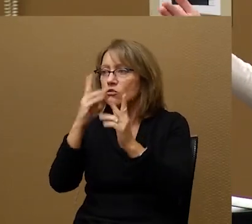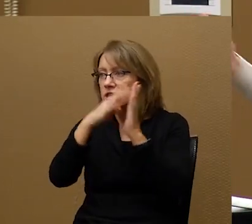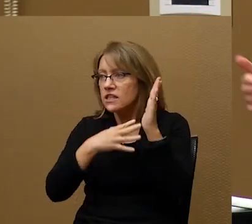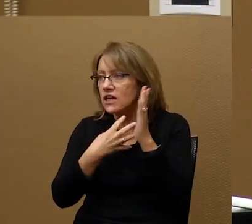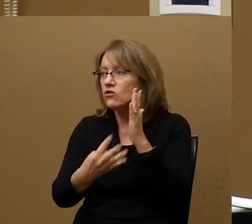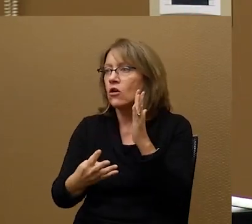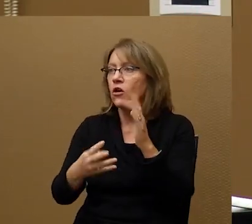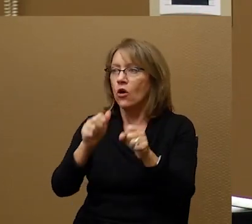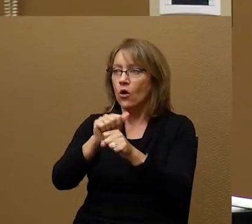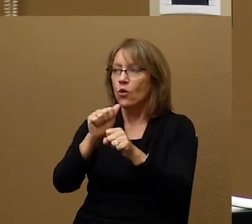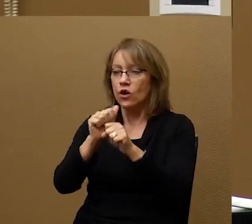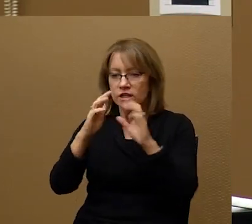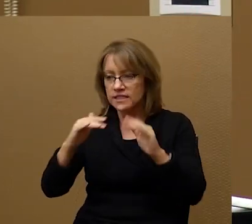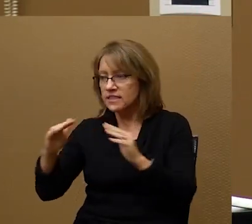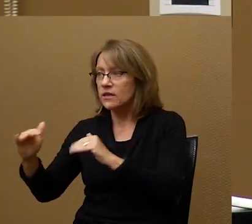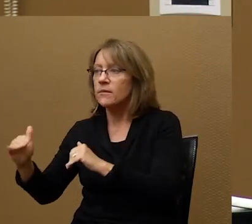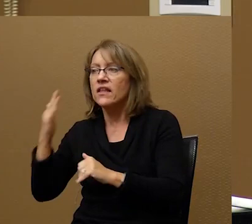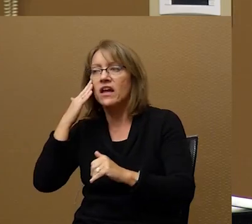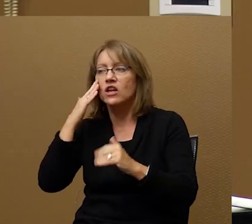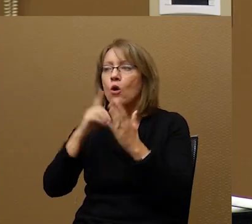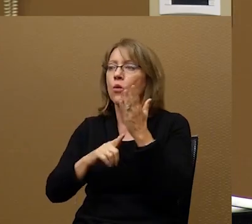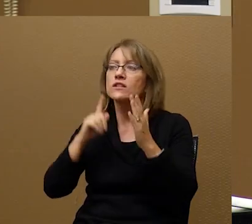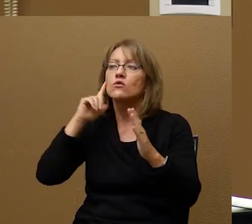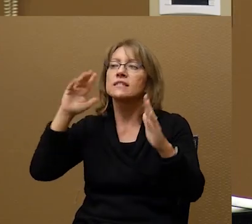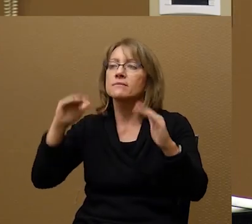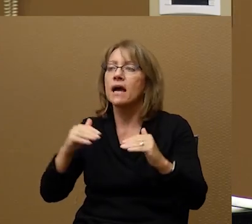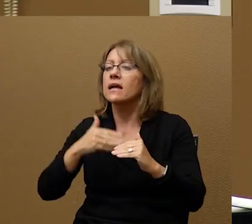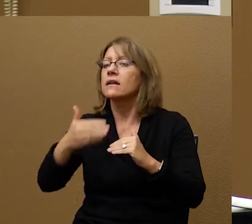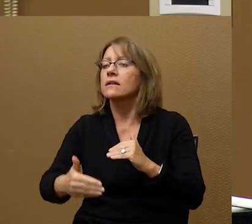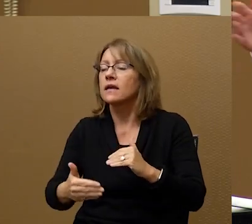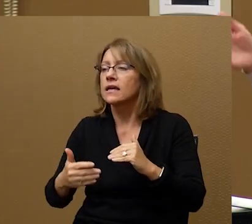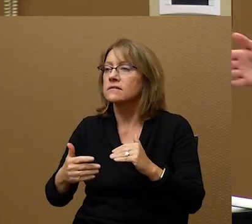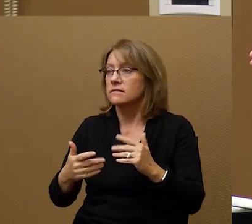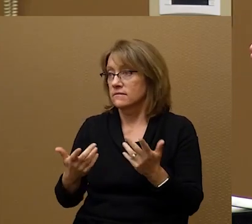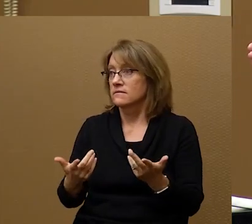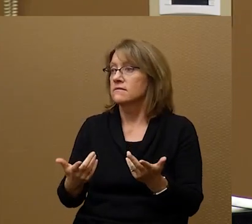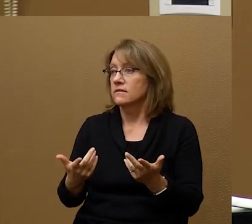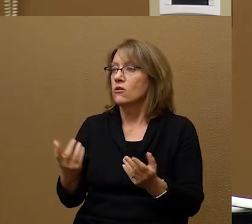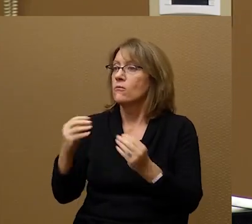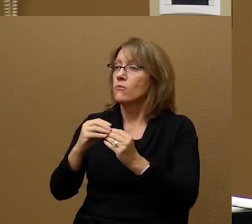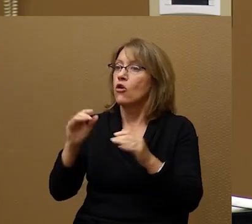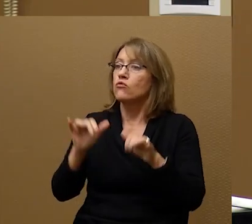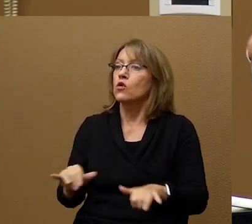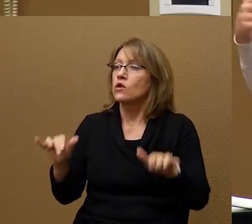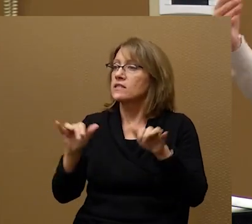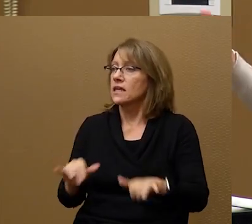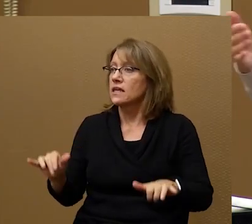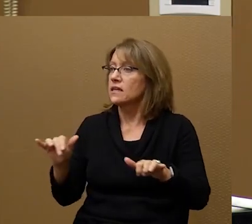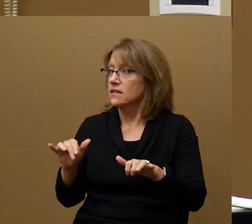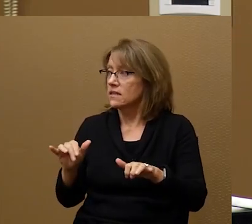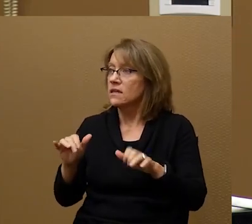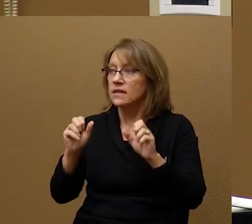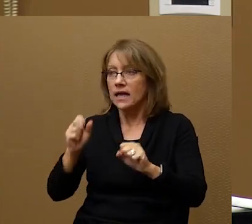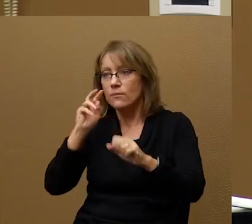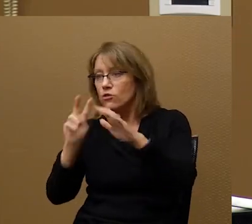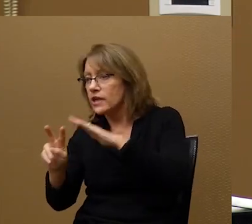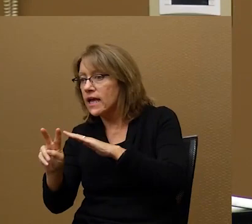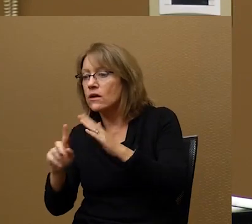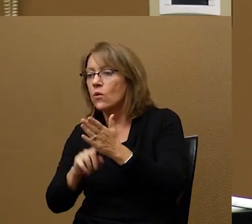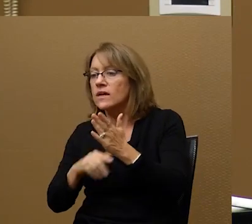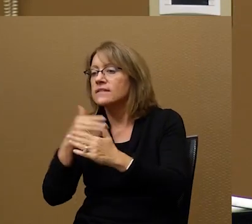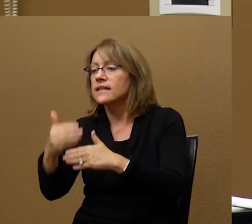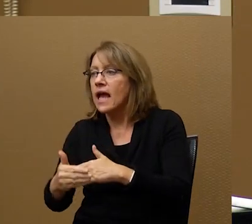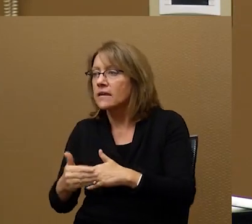They know what is coming. So there's more routines. They're able to predict what they're going to